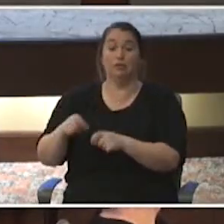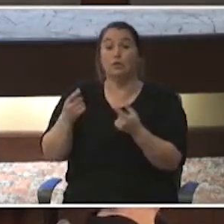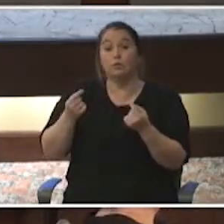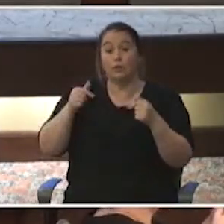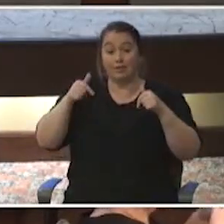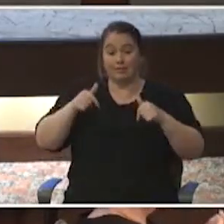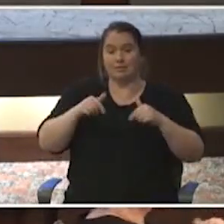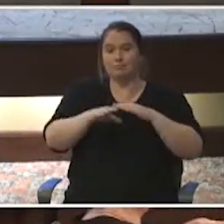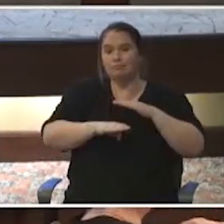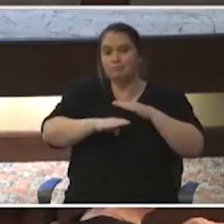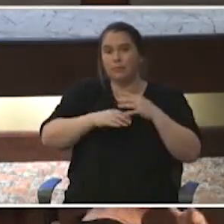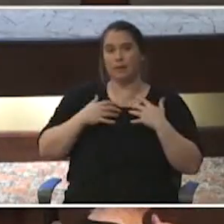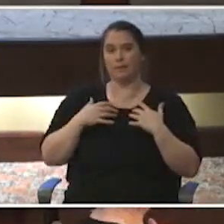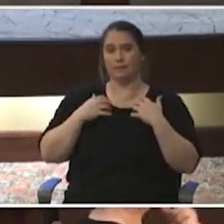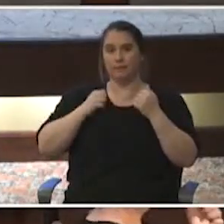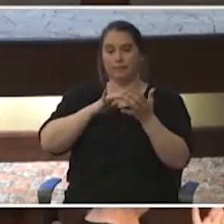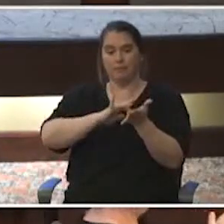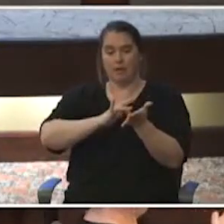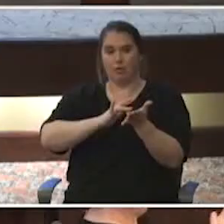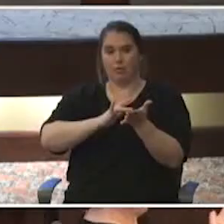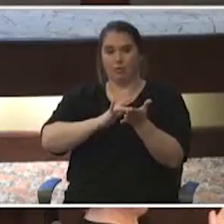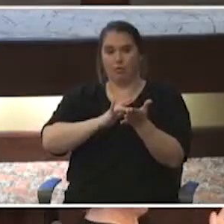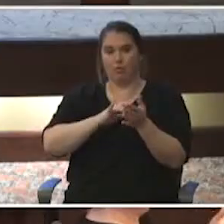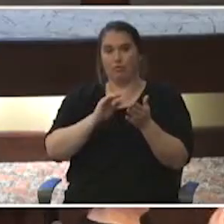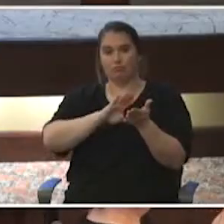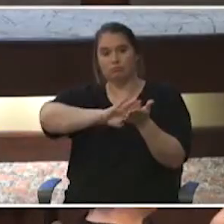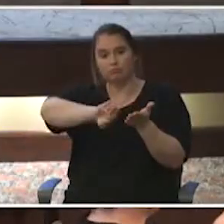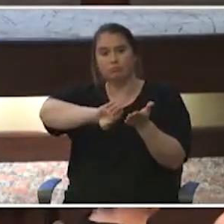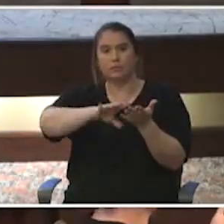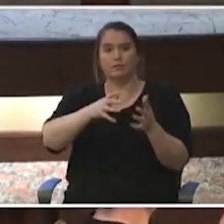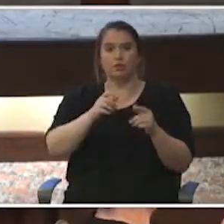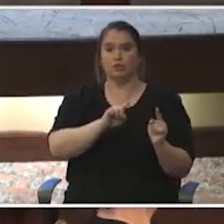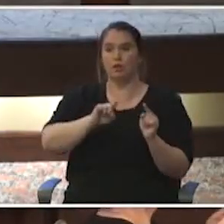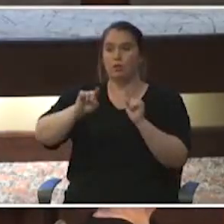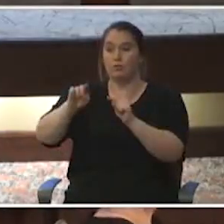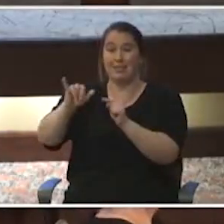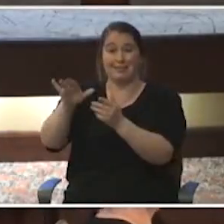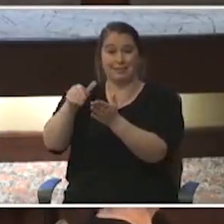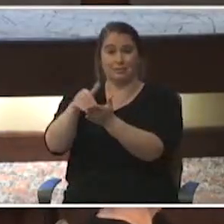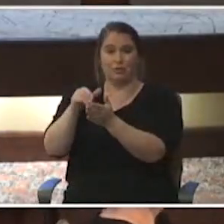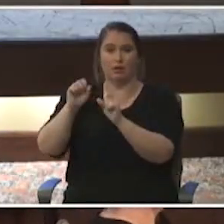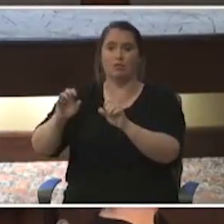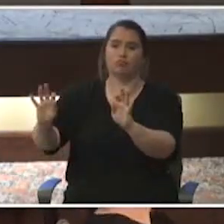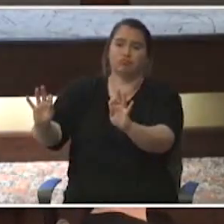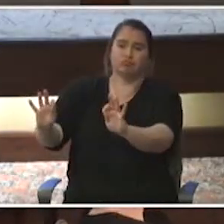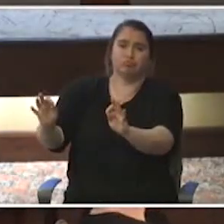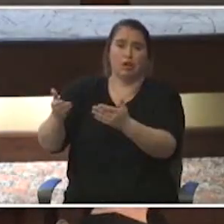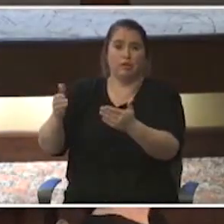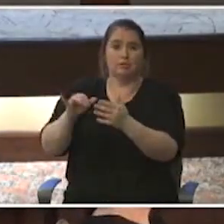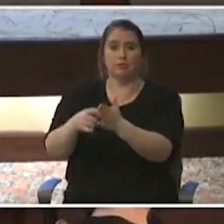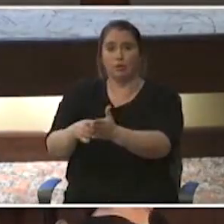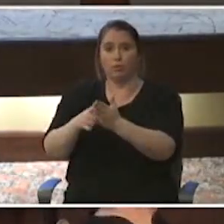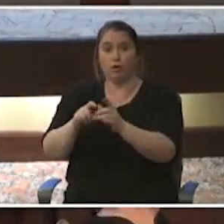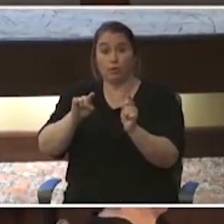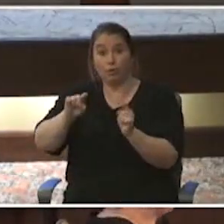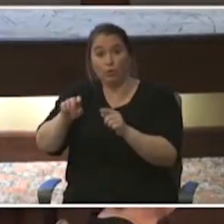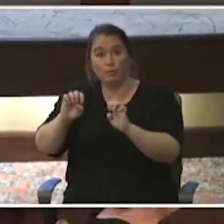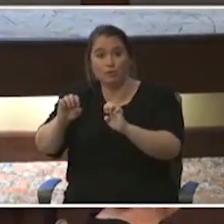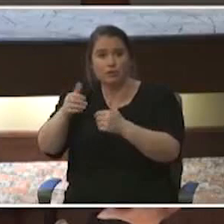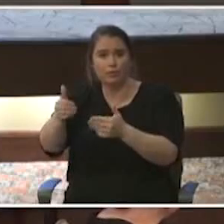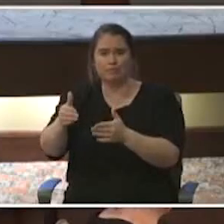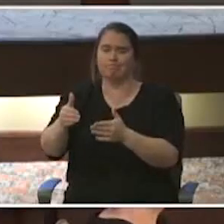medical clearance at the Behavioral Health Network Crisis Center for minor health things that would otherwise require them to go to the emergency